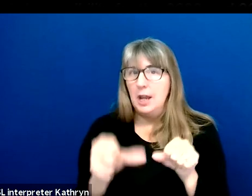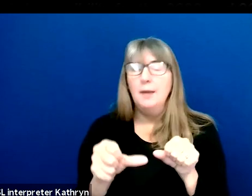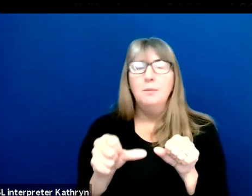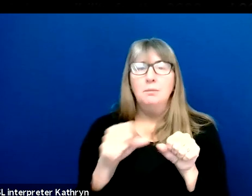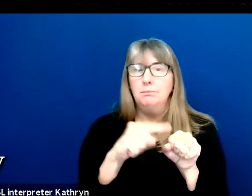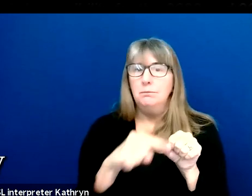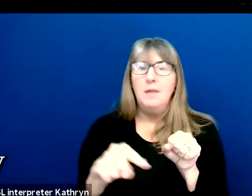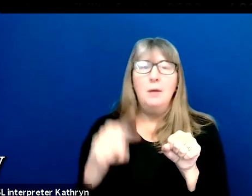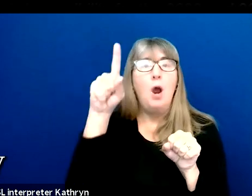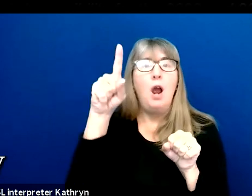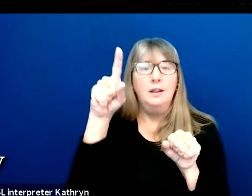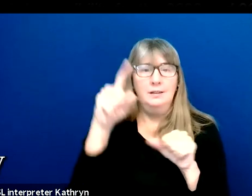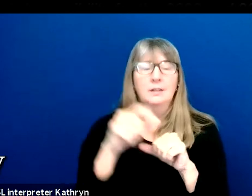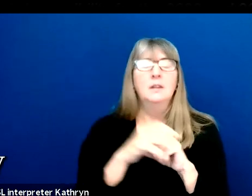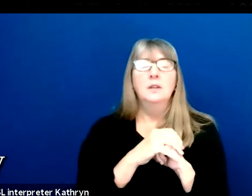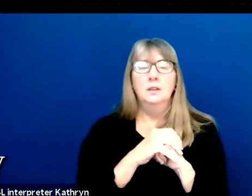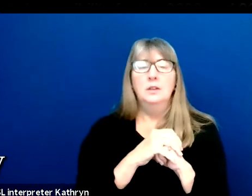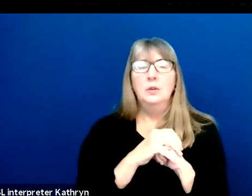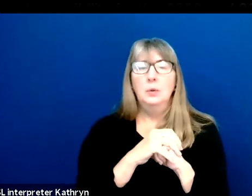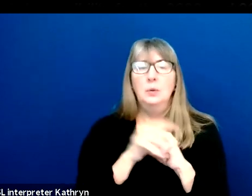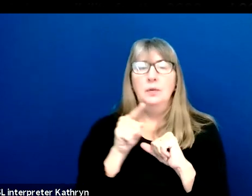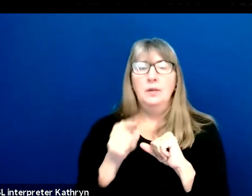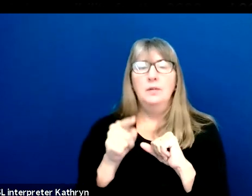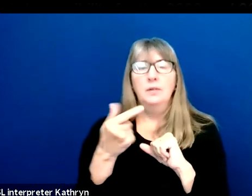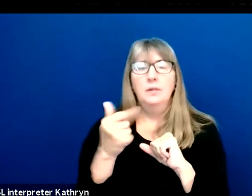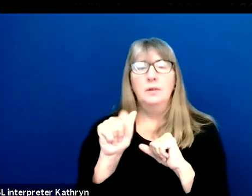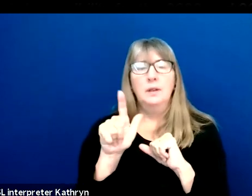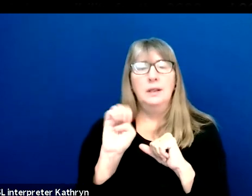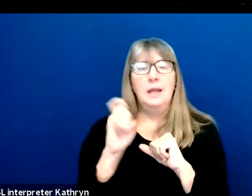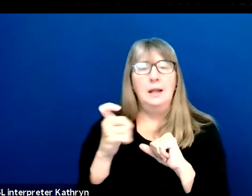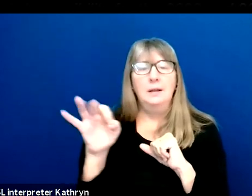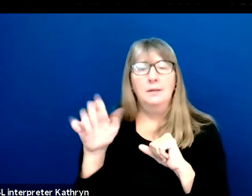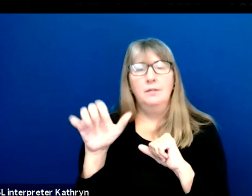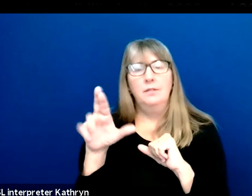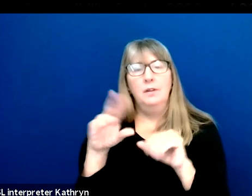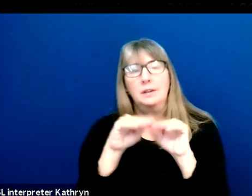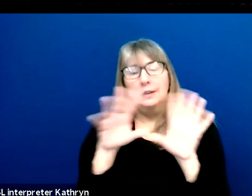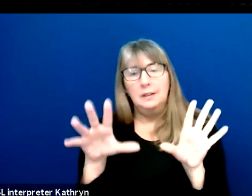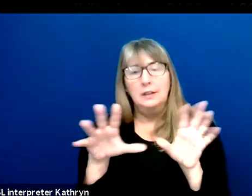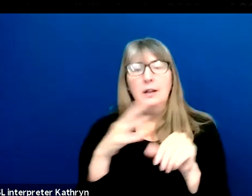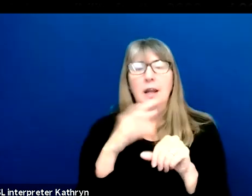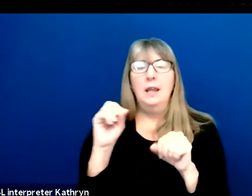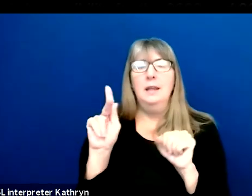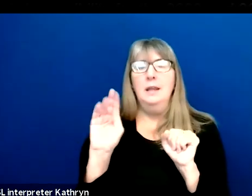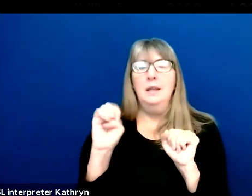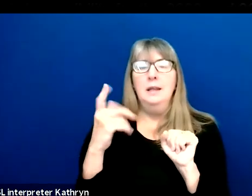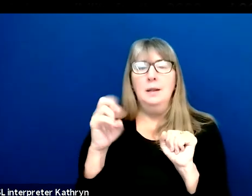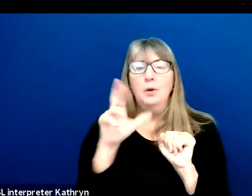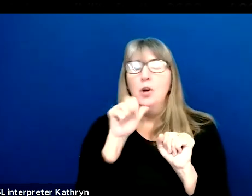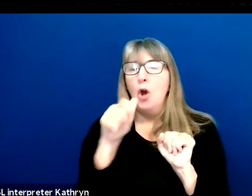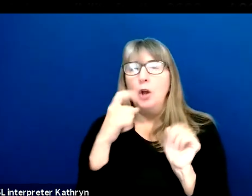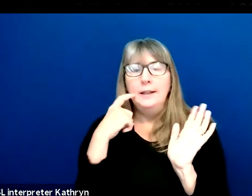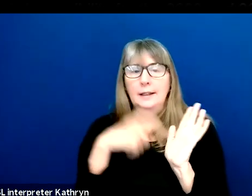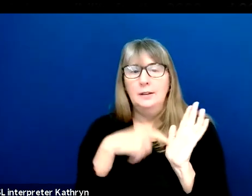sharp rise. And so what we have here is a Galax flare that's very clear and a Kepler non-detection. That's primarily because of this